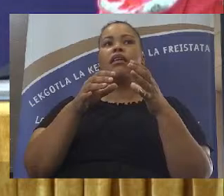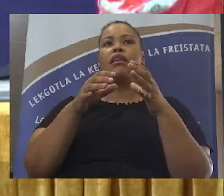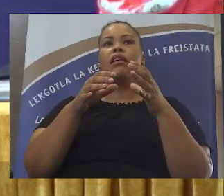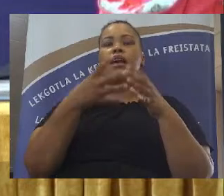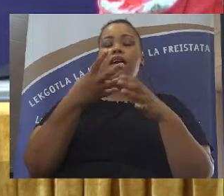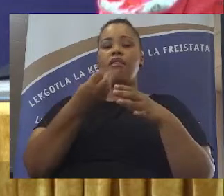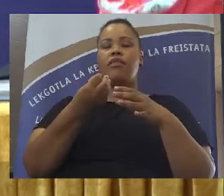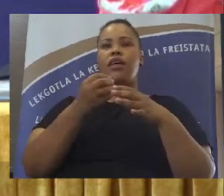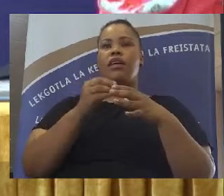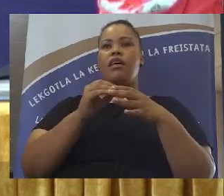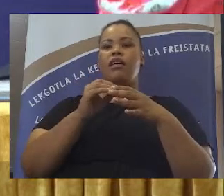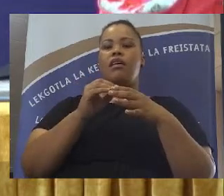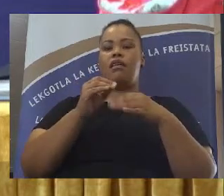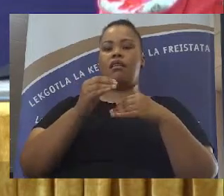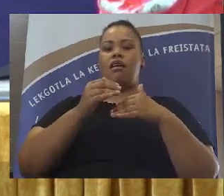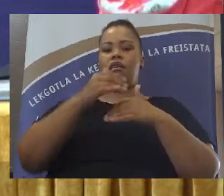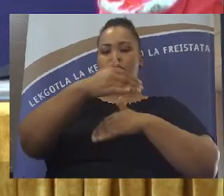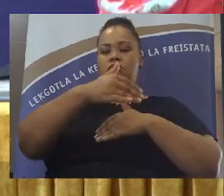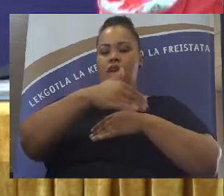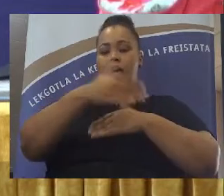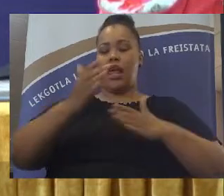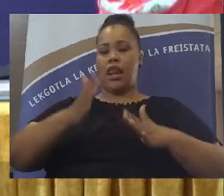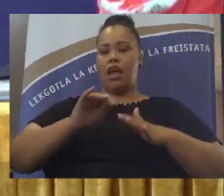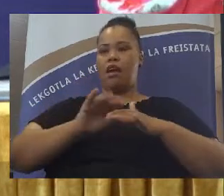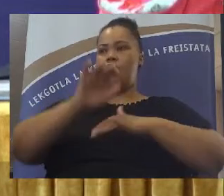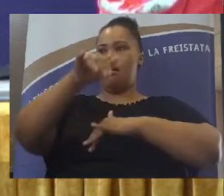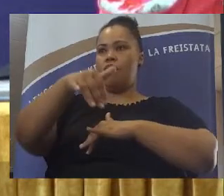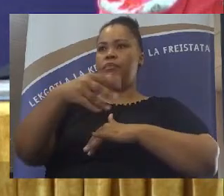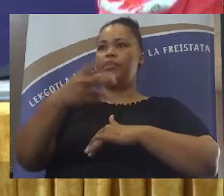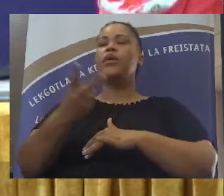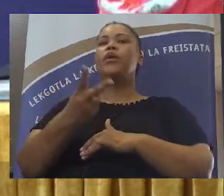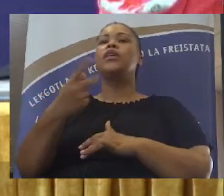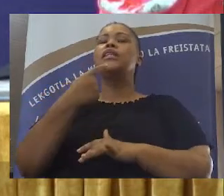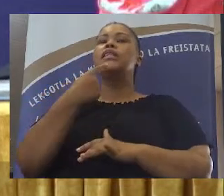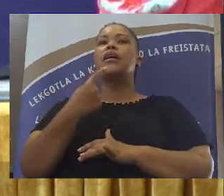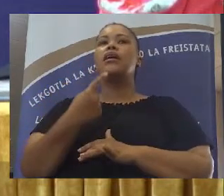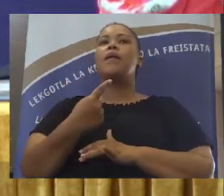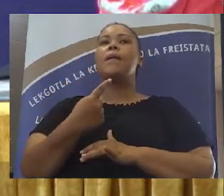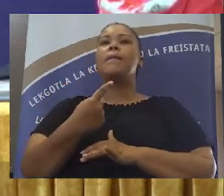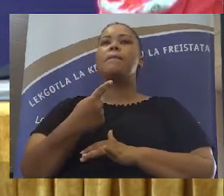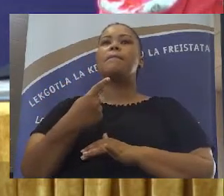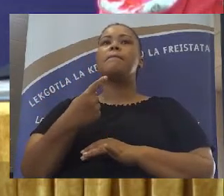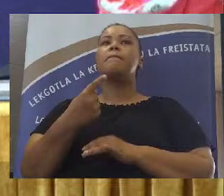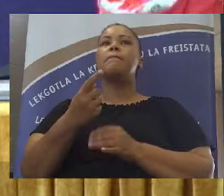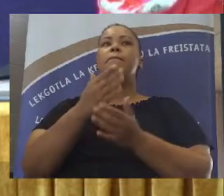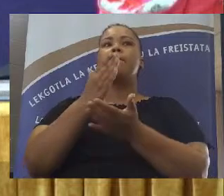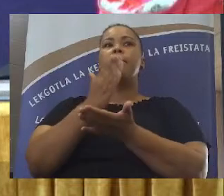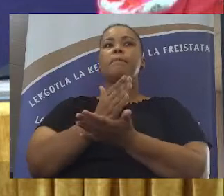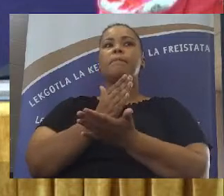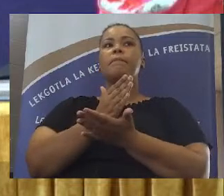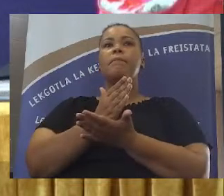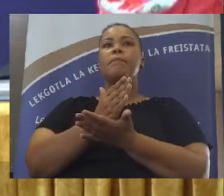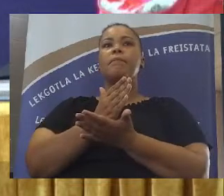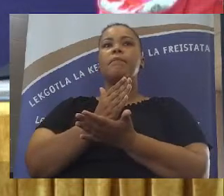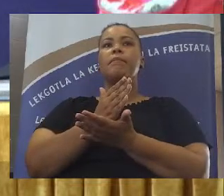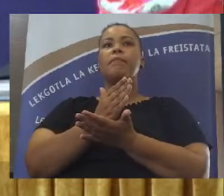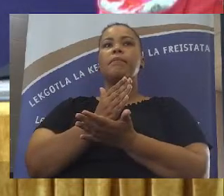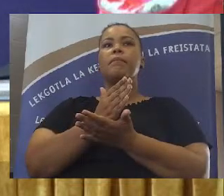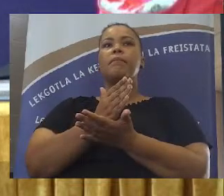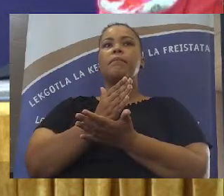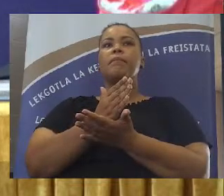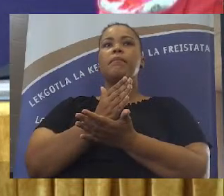the boundaries of its area. It further states that To ensure optimum recovery of the petroleum